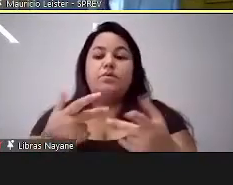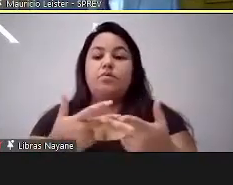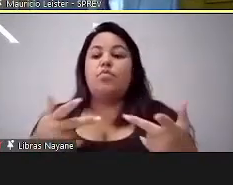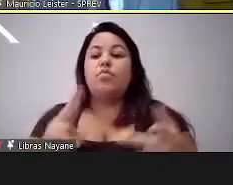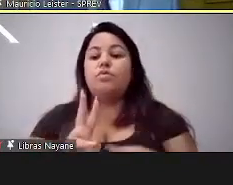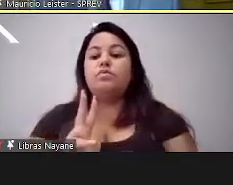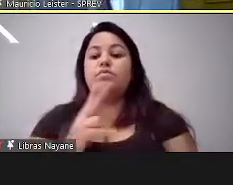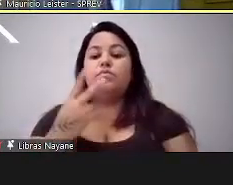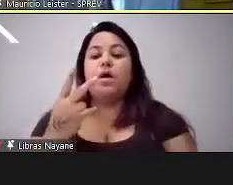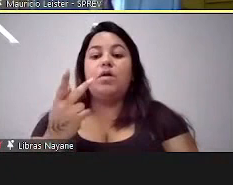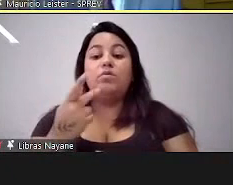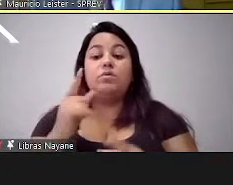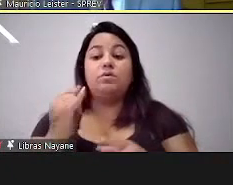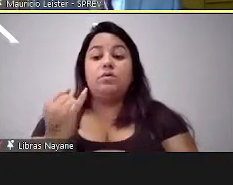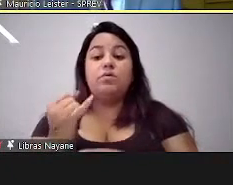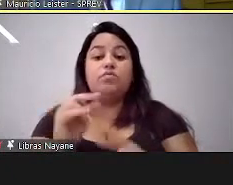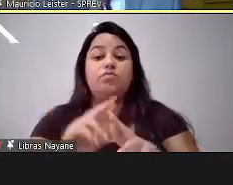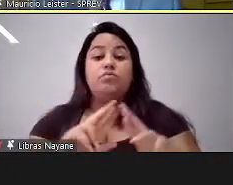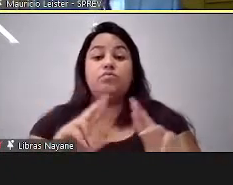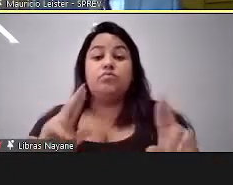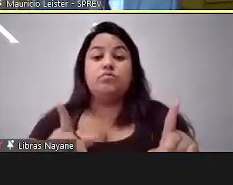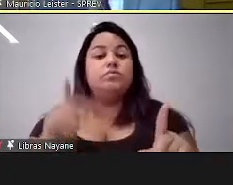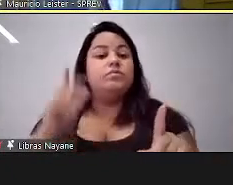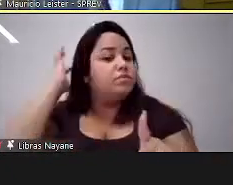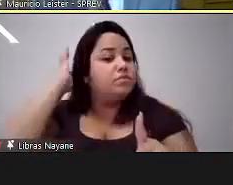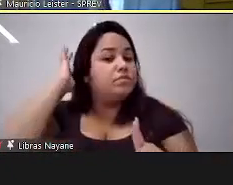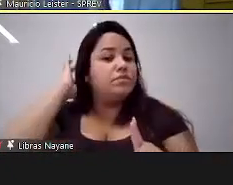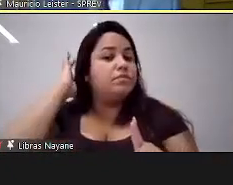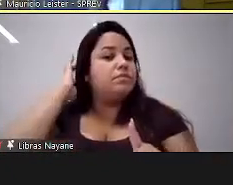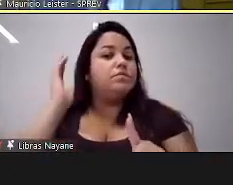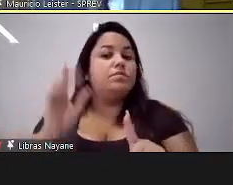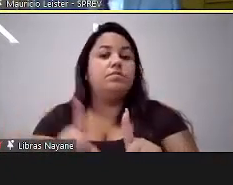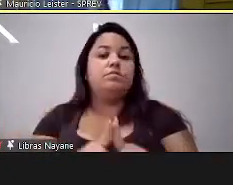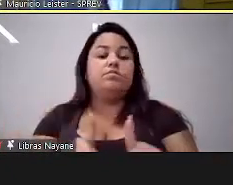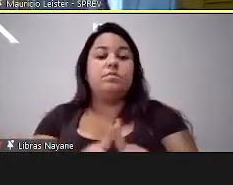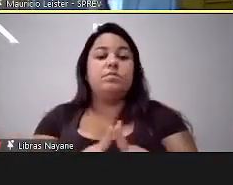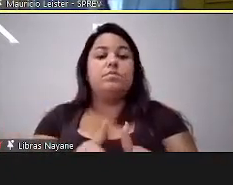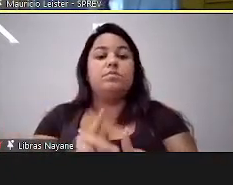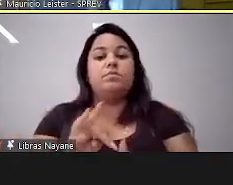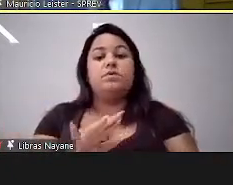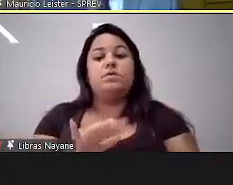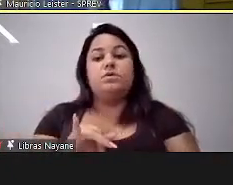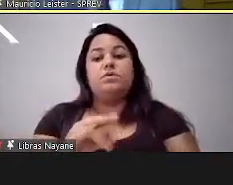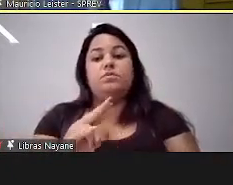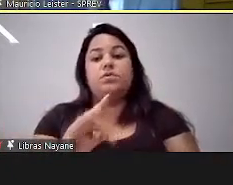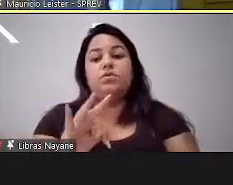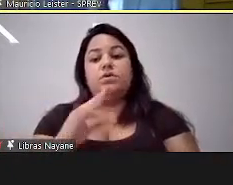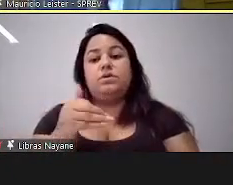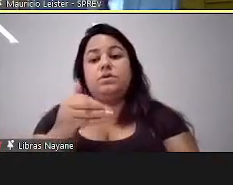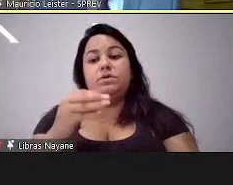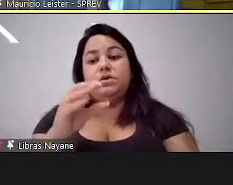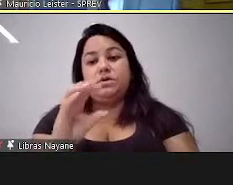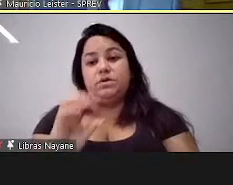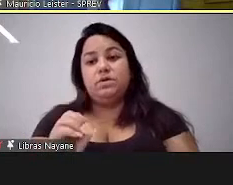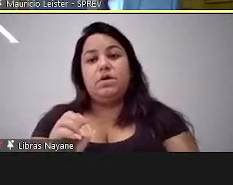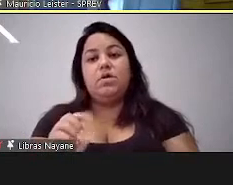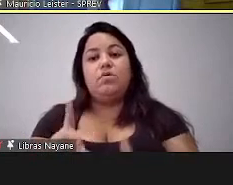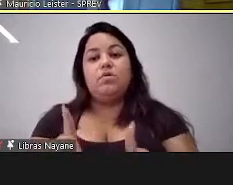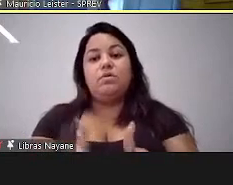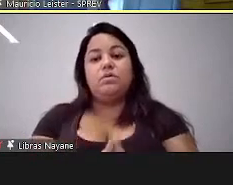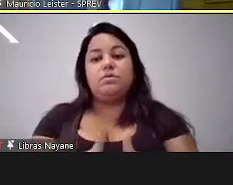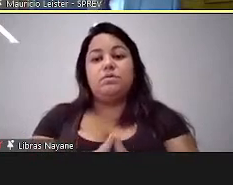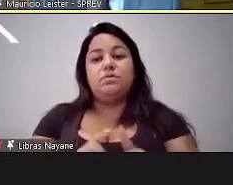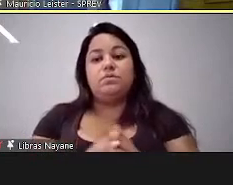know that they are both important. We have several values that are different between one and the other, but it's when it comes to taxation, it can